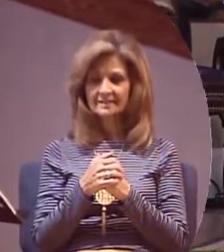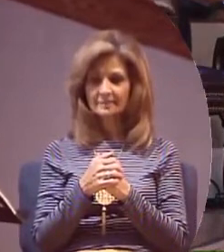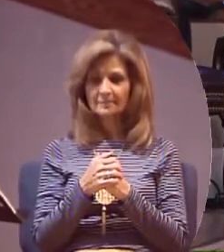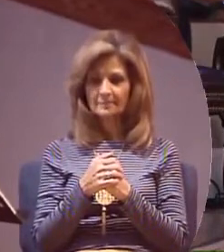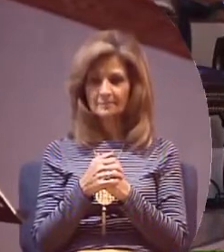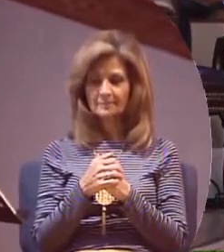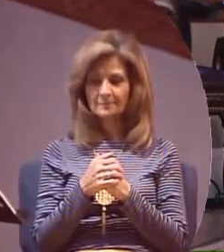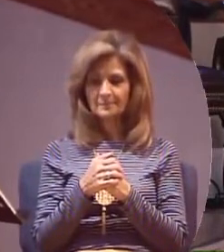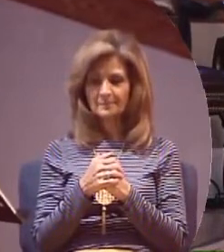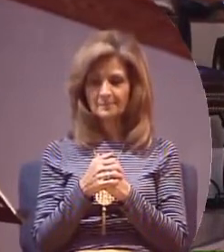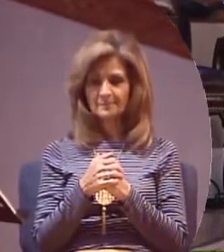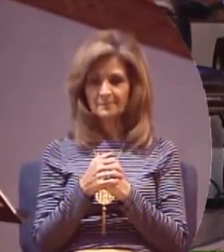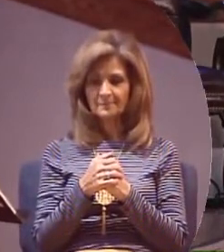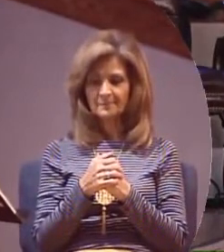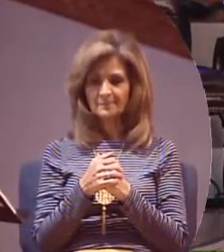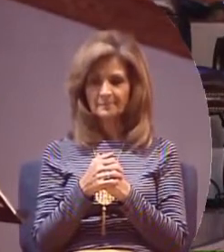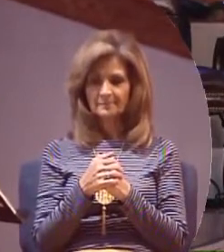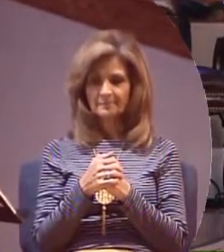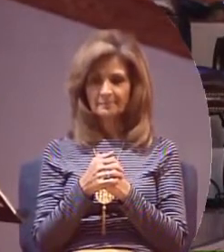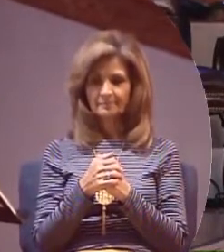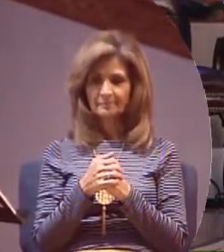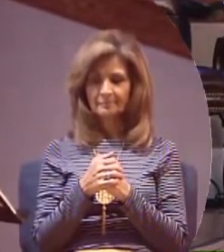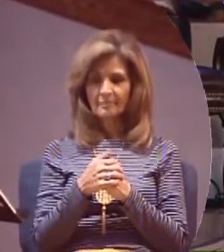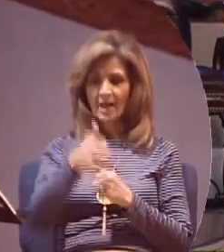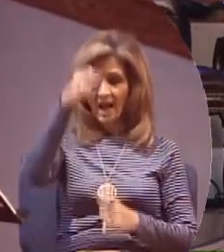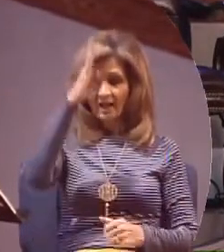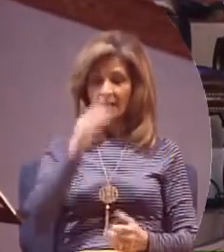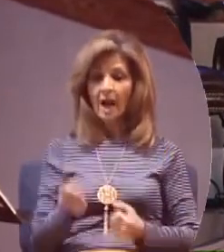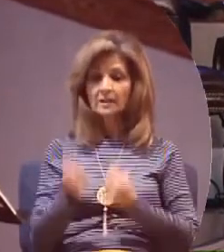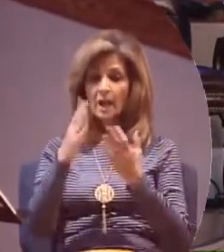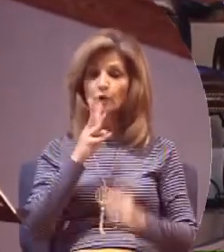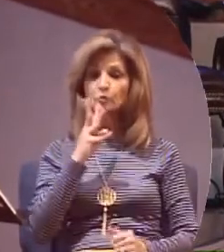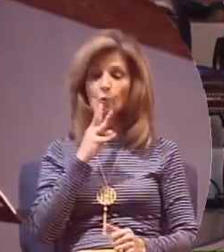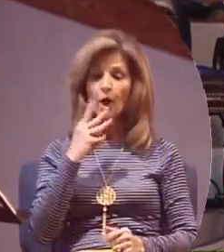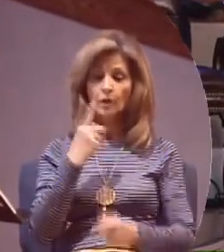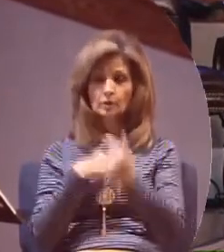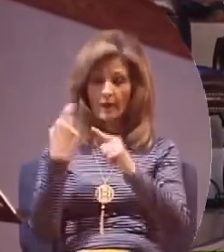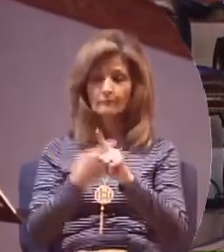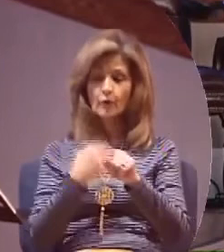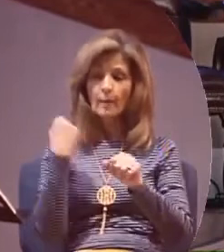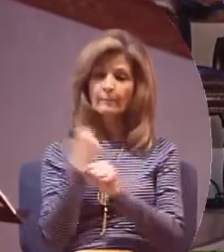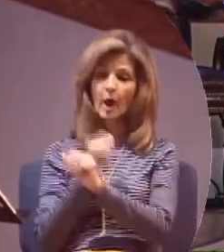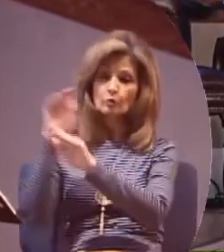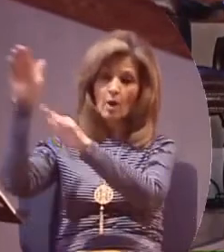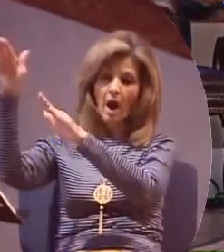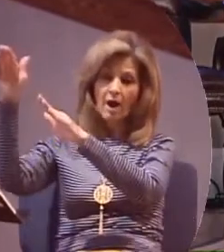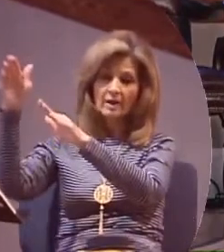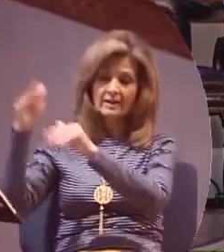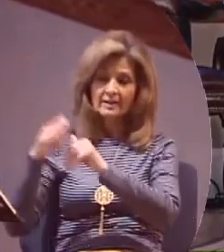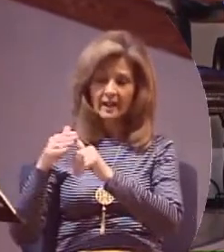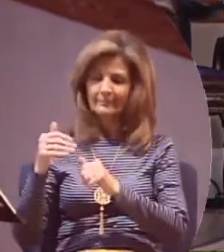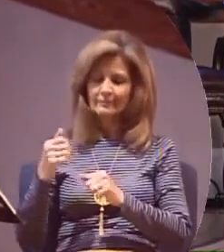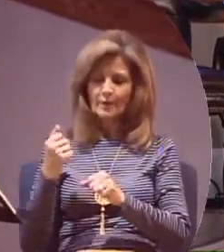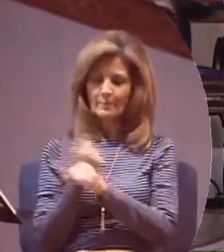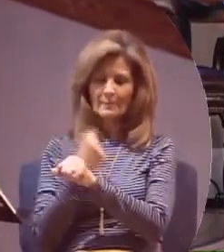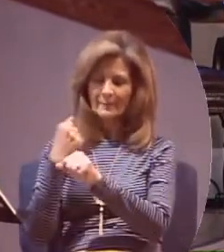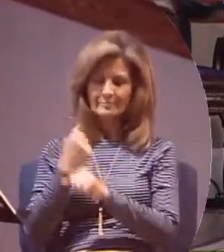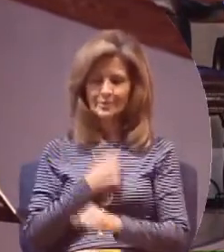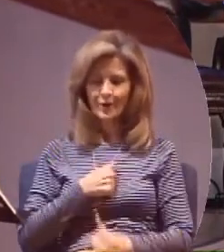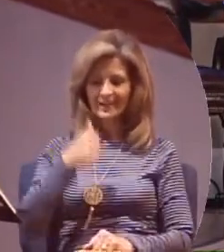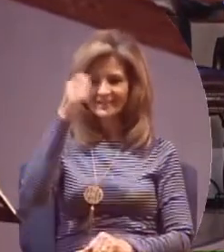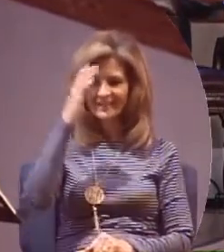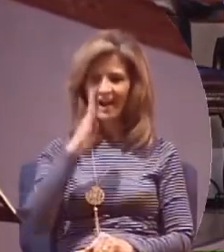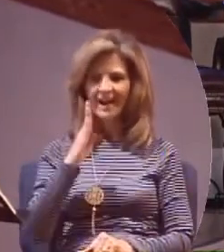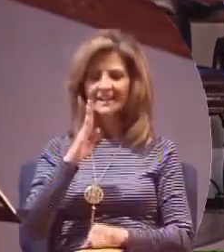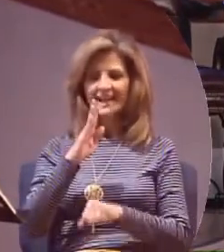the camp of the nation of Israel. When they got thirsty or hungry for meat, God caused viney sausages to come flying into the camp in the form of